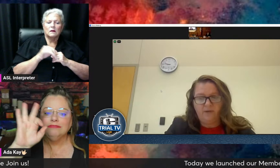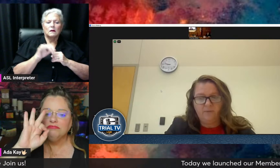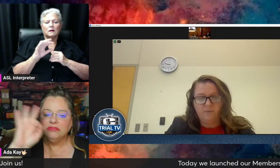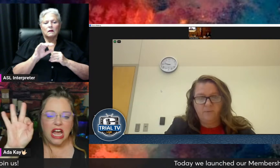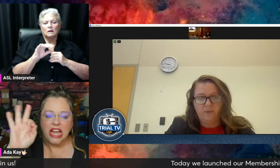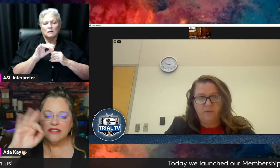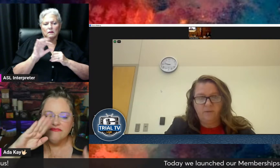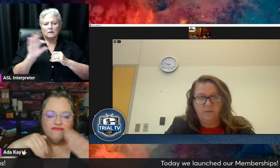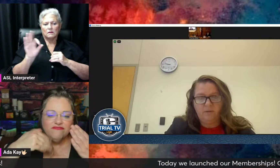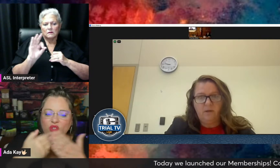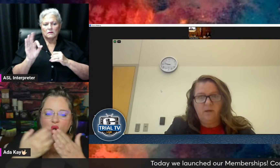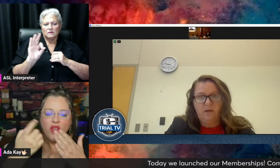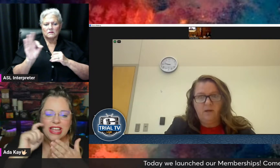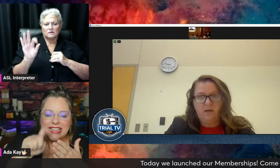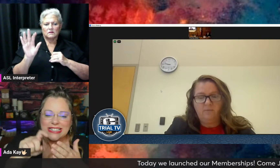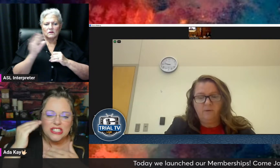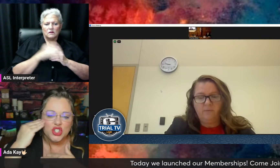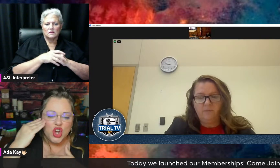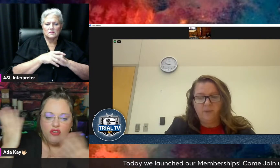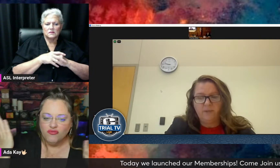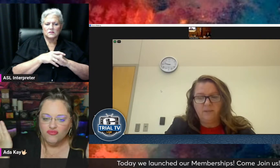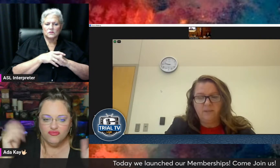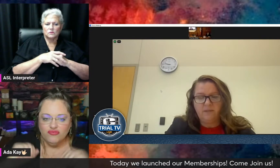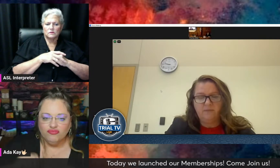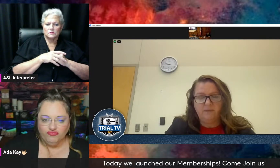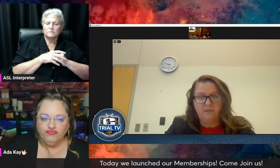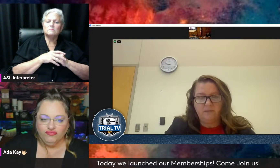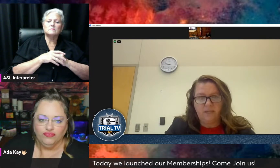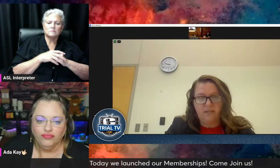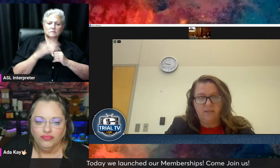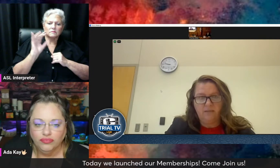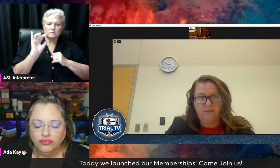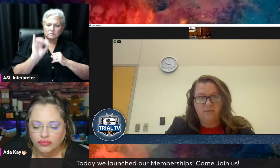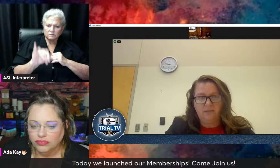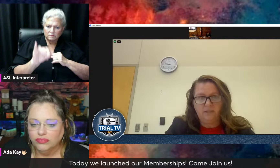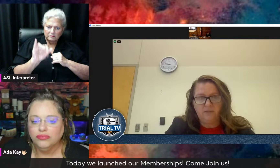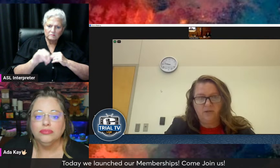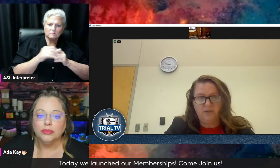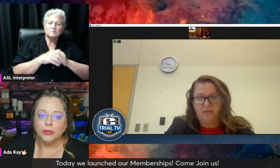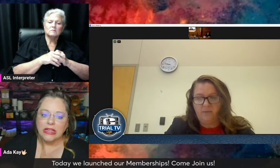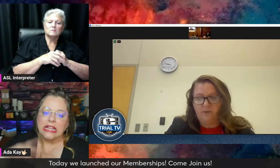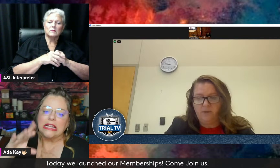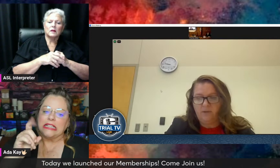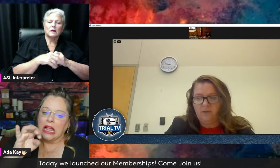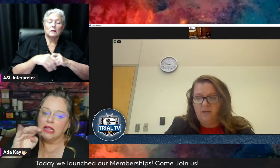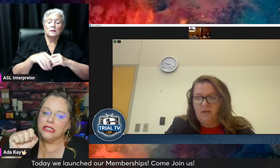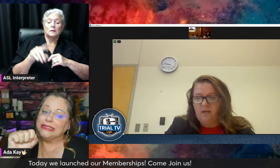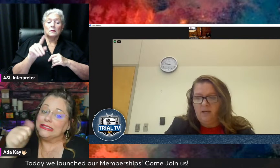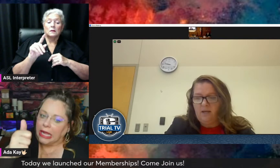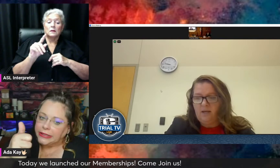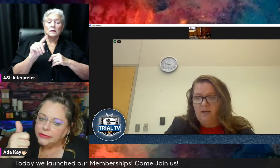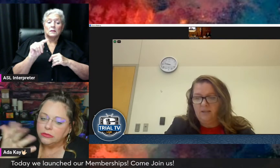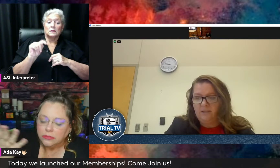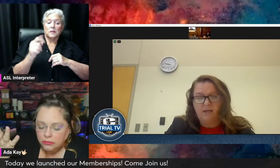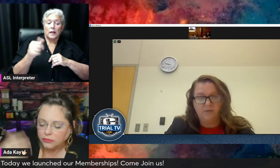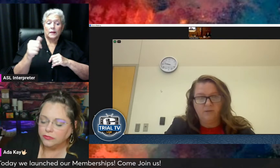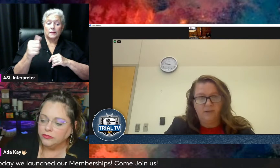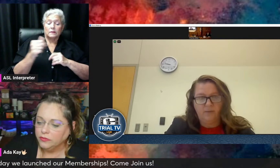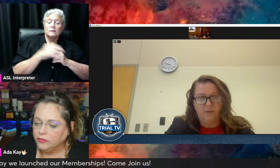5 nanograms per mil and confirmed the presence of delta 10 tetrahydrocannabinol